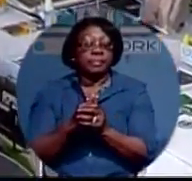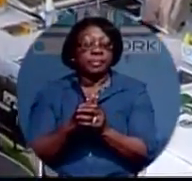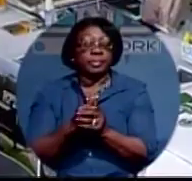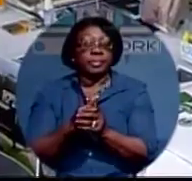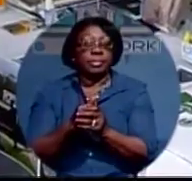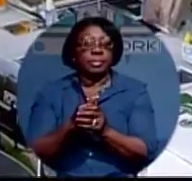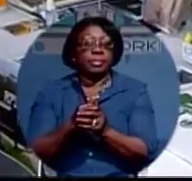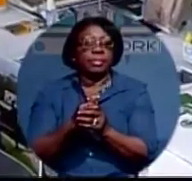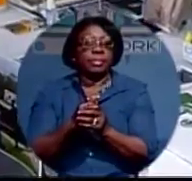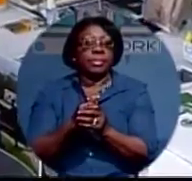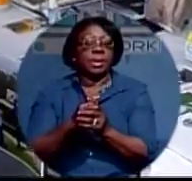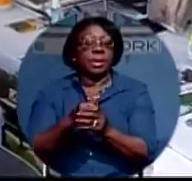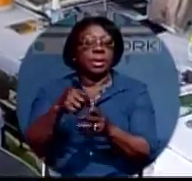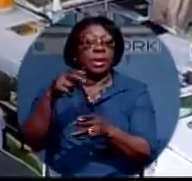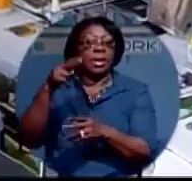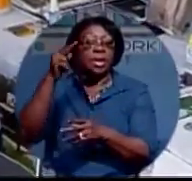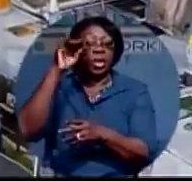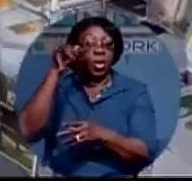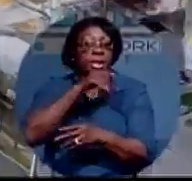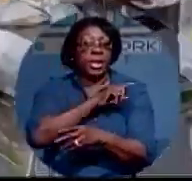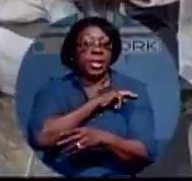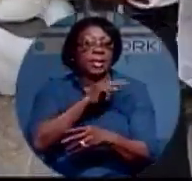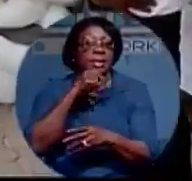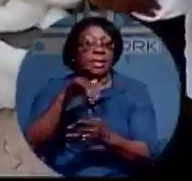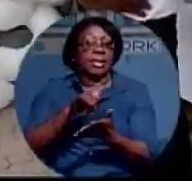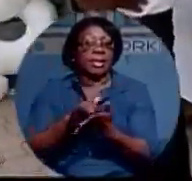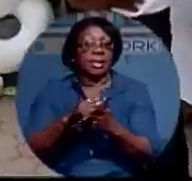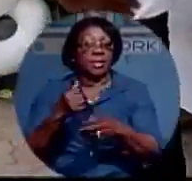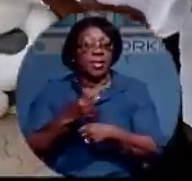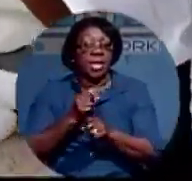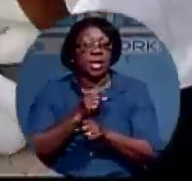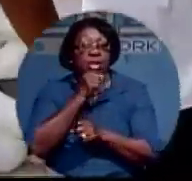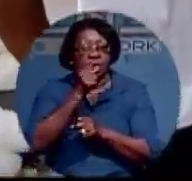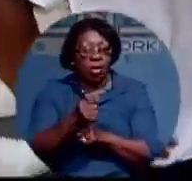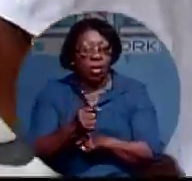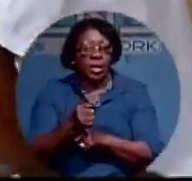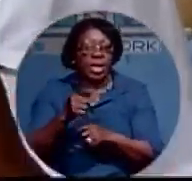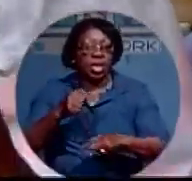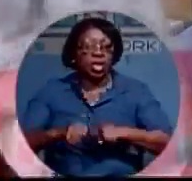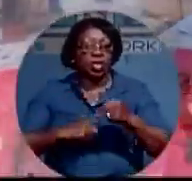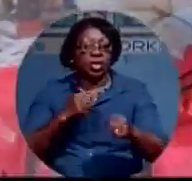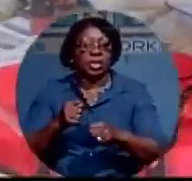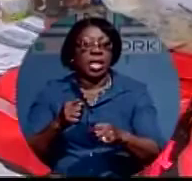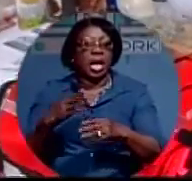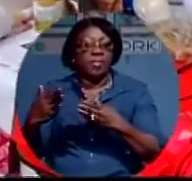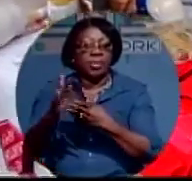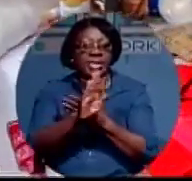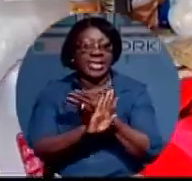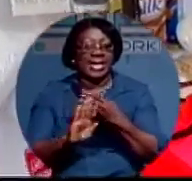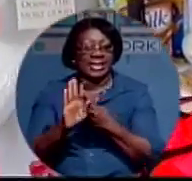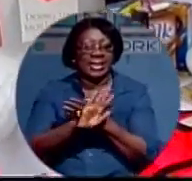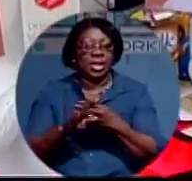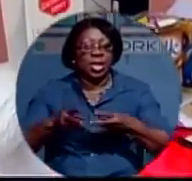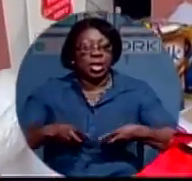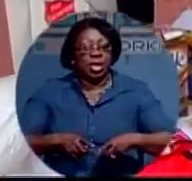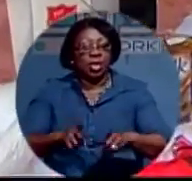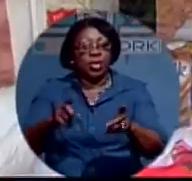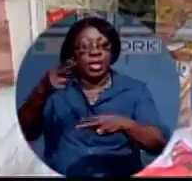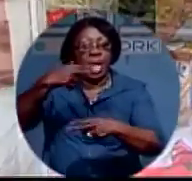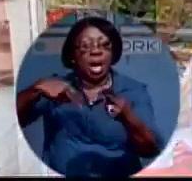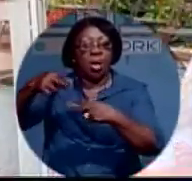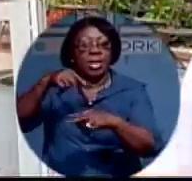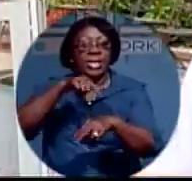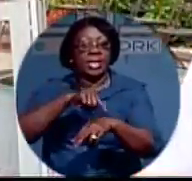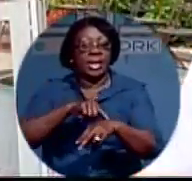Safety, Security and Disaster Management, John Nixon, says ensuring that tourists are protected during a disaster is one of tourism's top